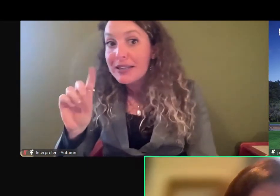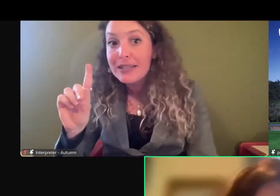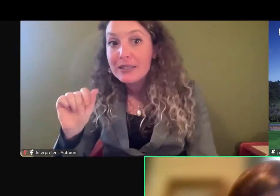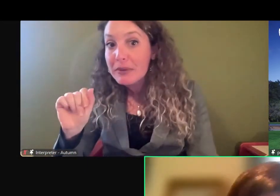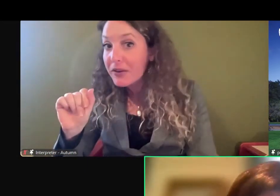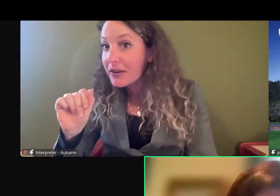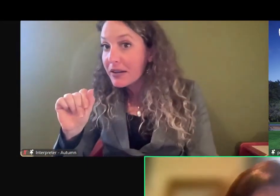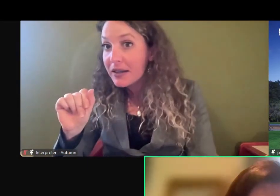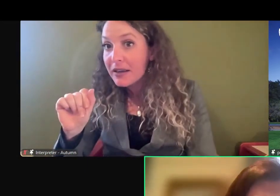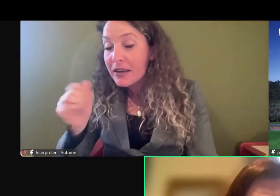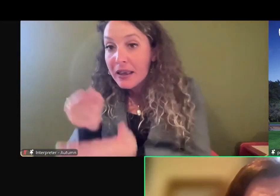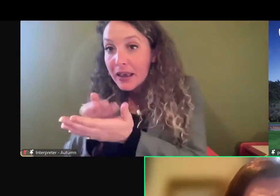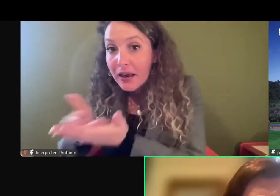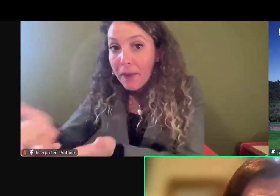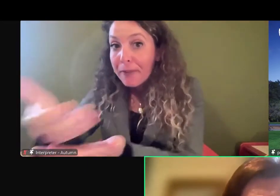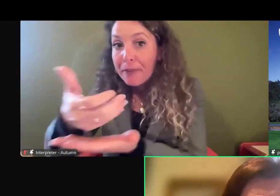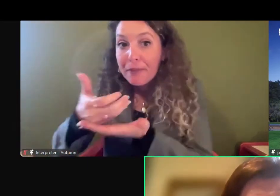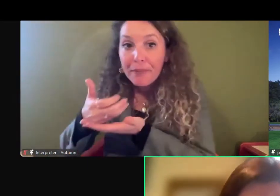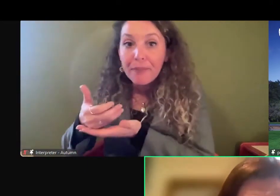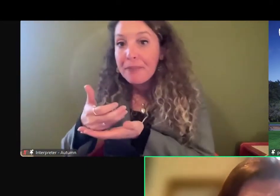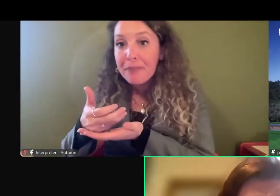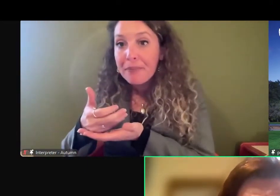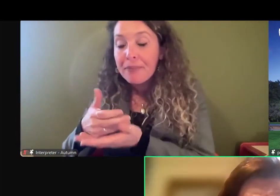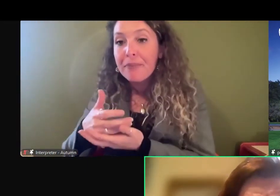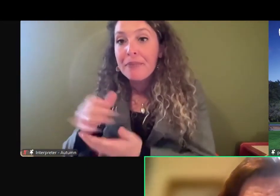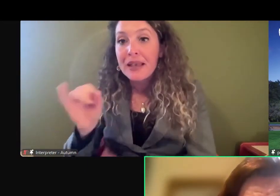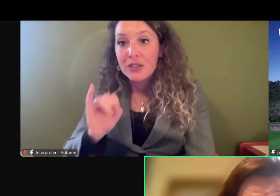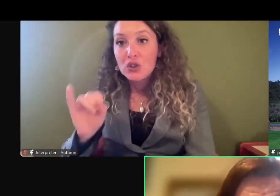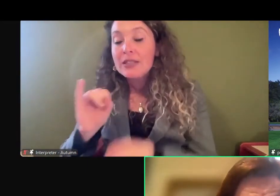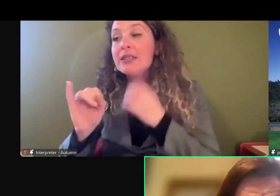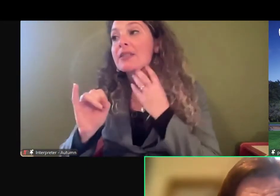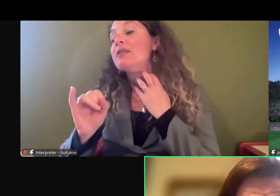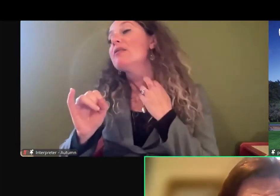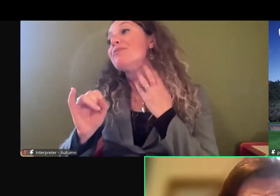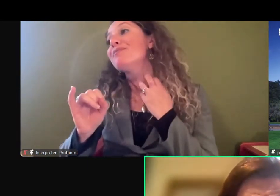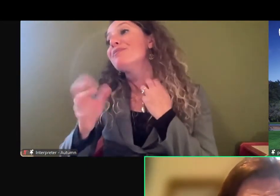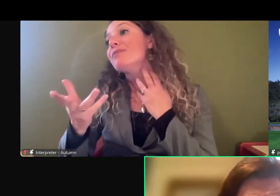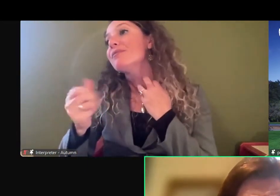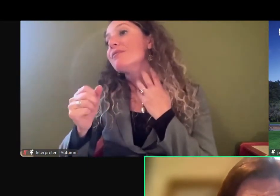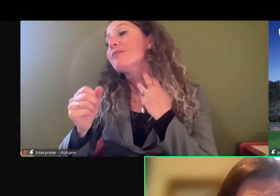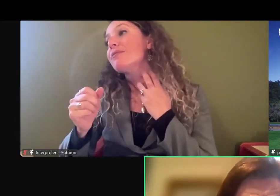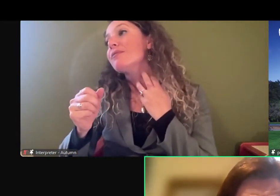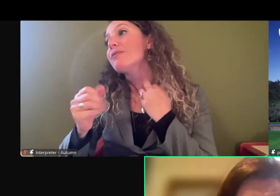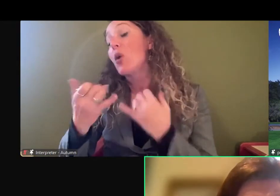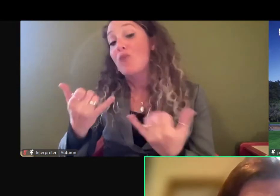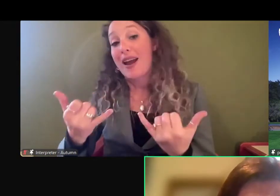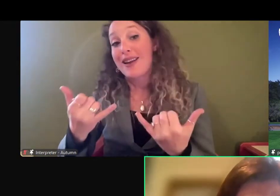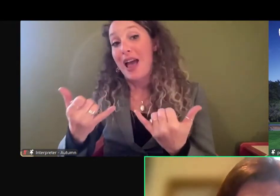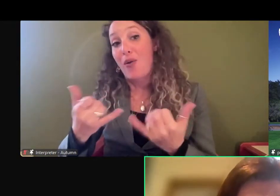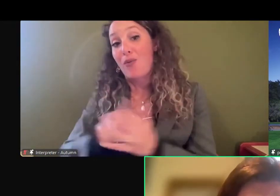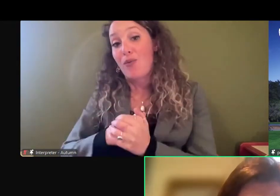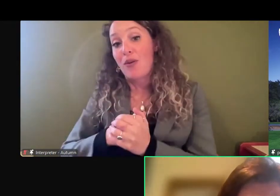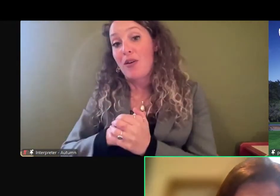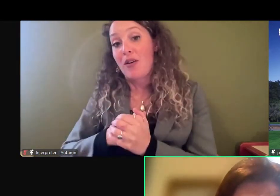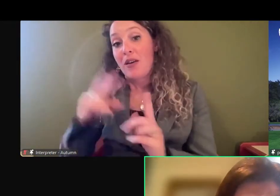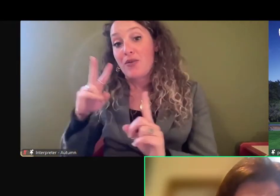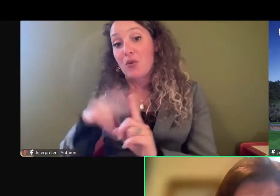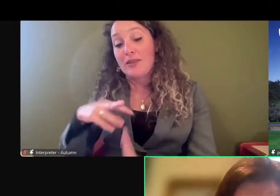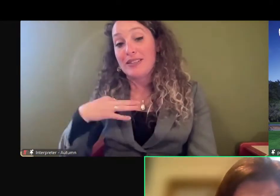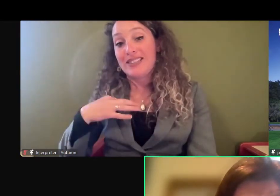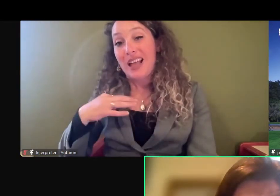disability income insurance, they at this time, those applications